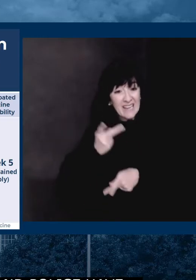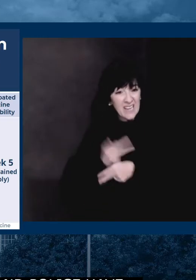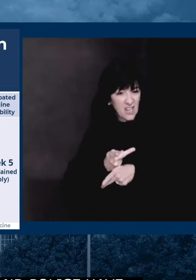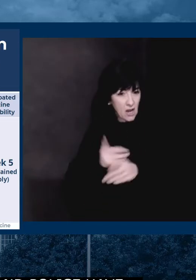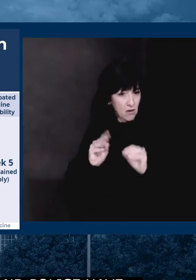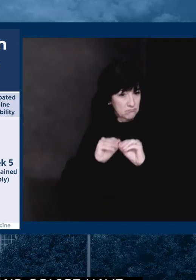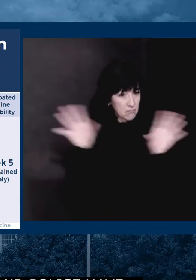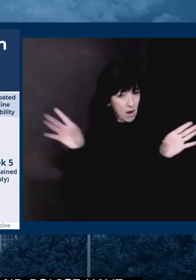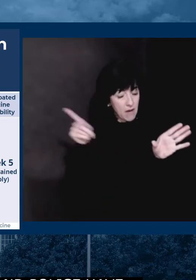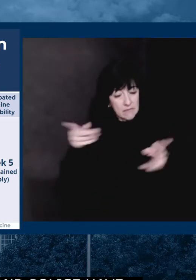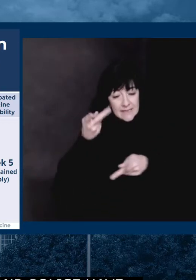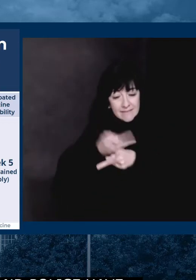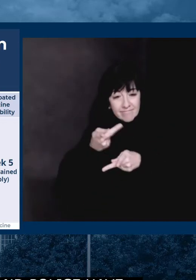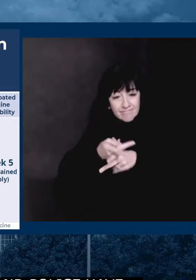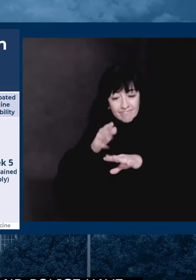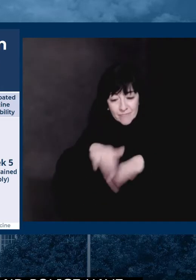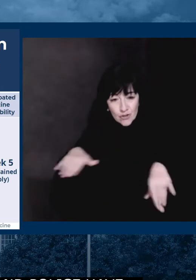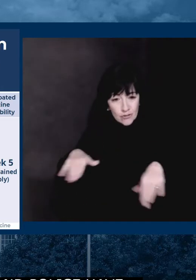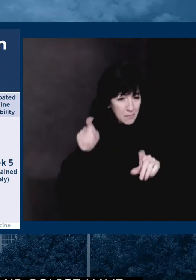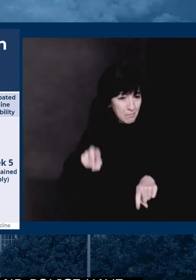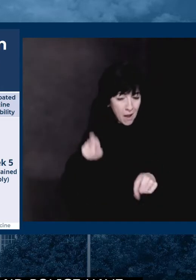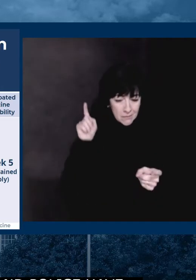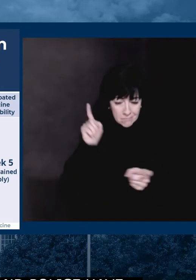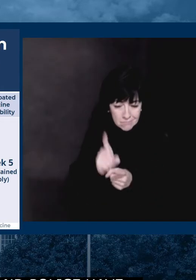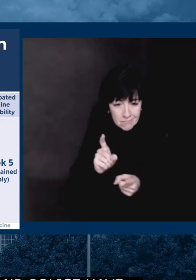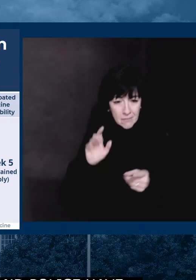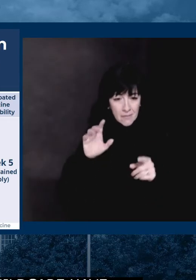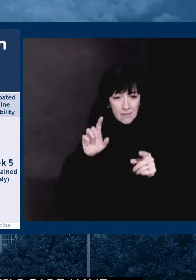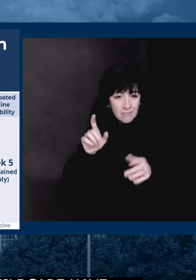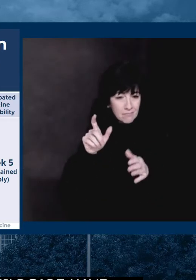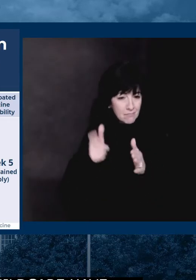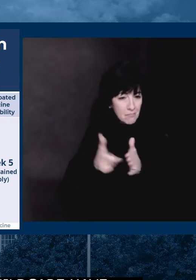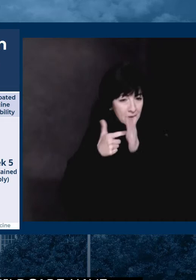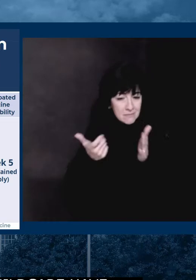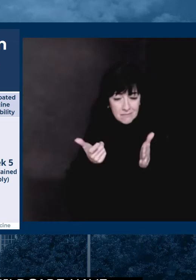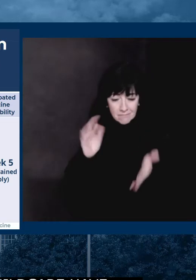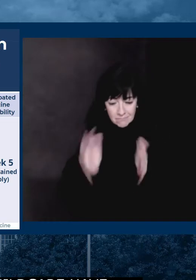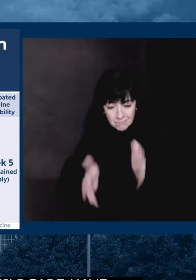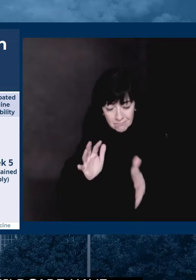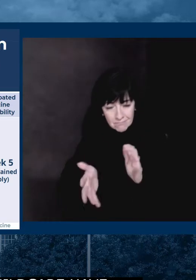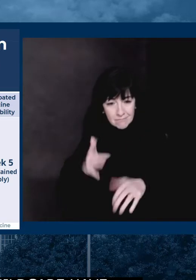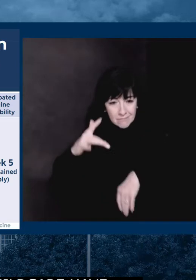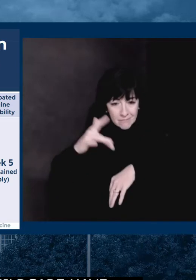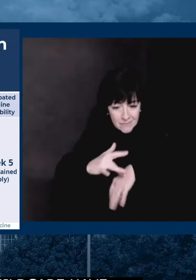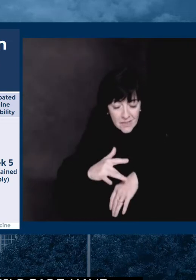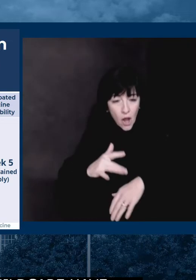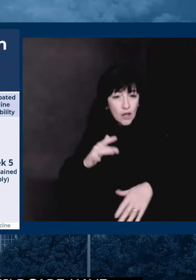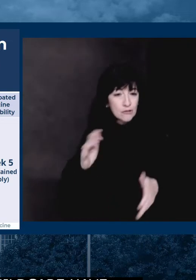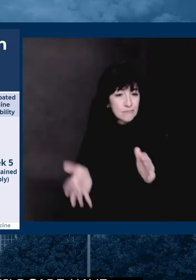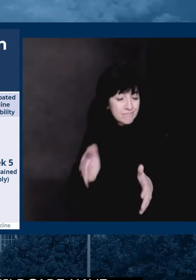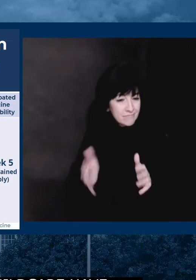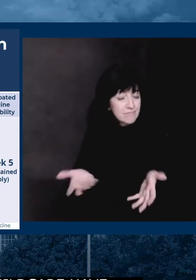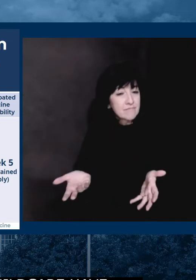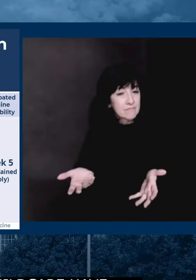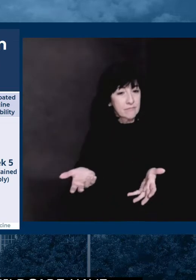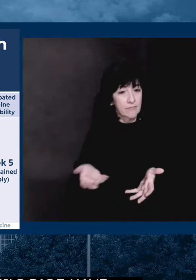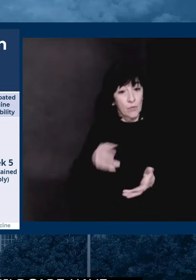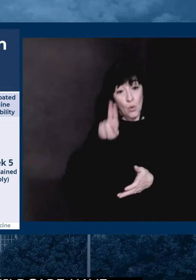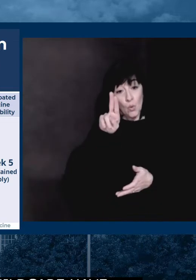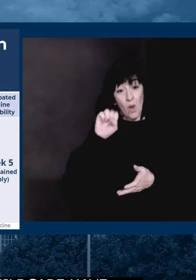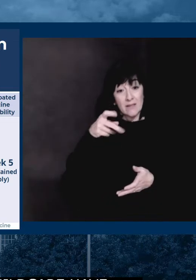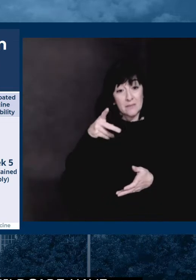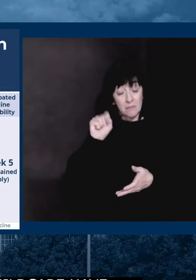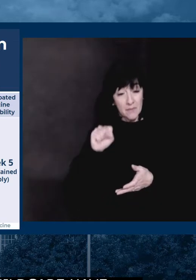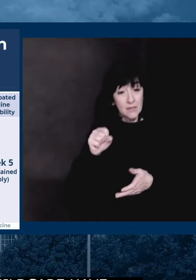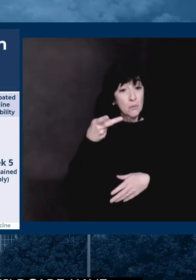public. Food and agriculture as well, manufacturing, correctional workers, U.S. Postal Service workers,